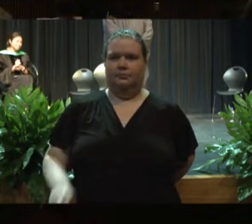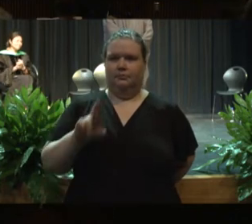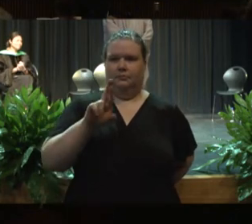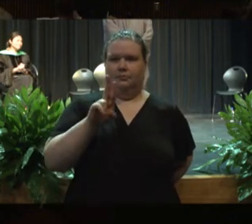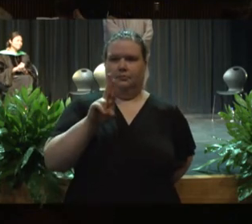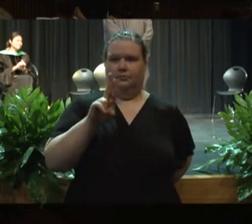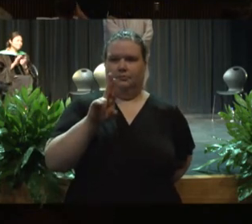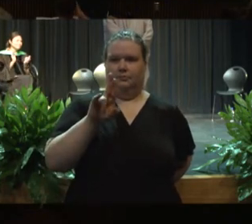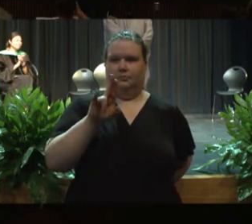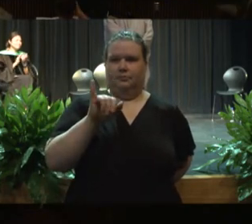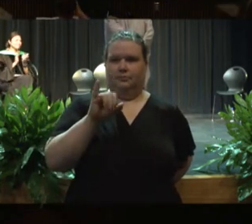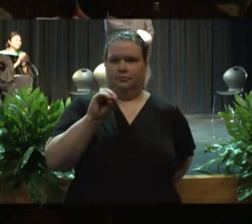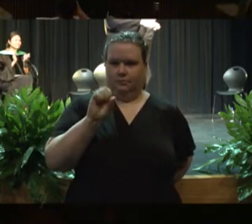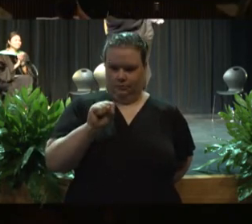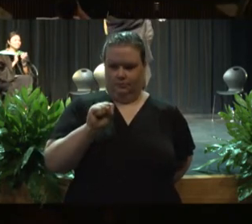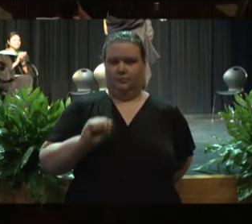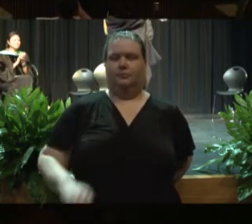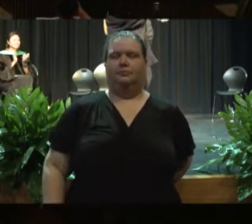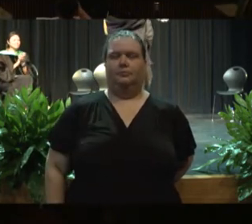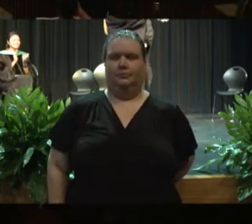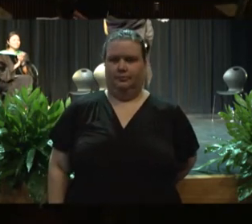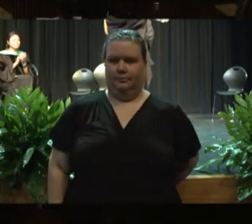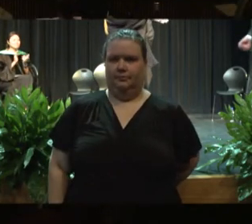Florencio Guerra Rios.